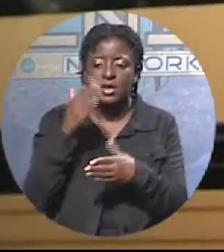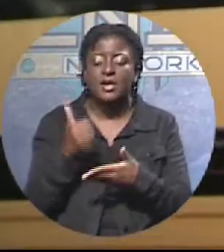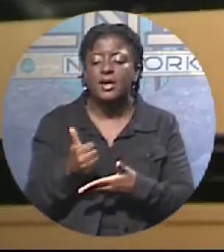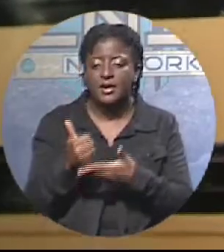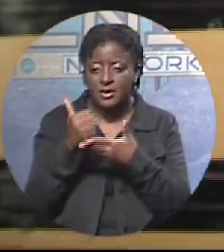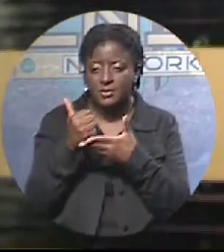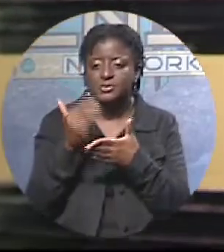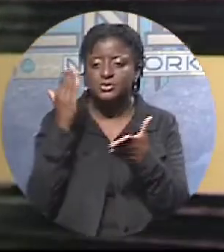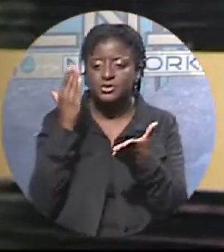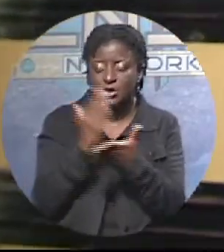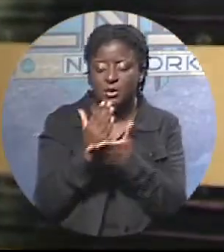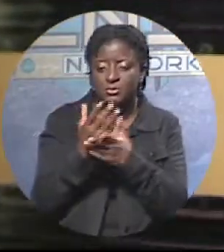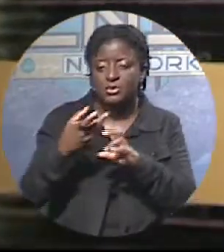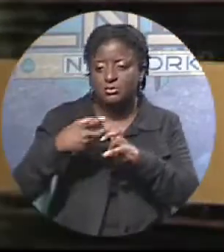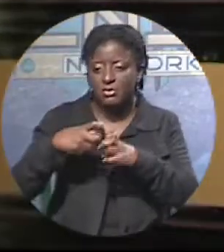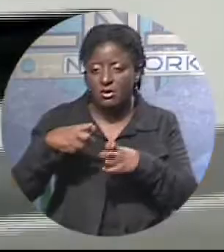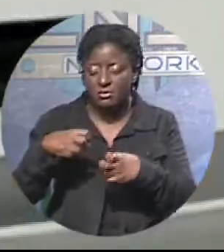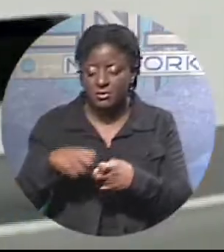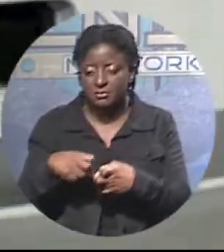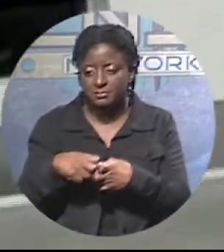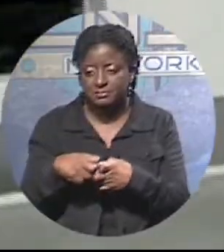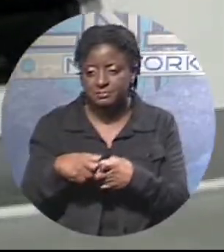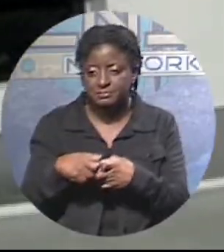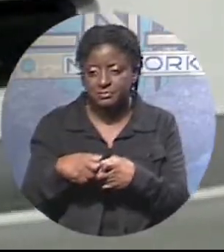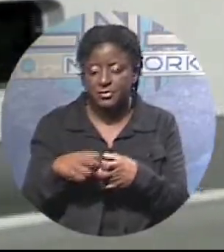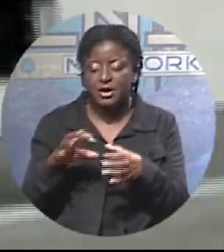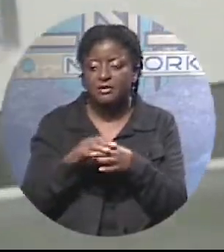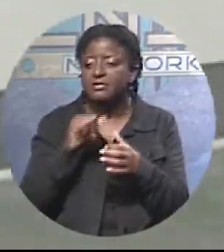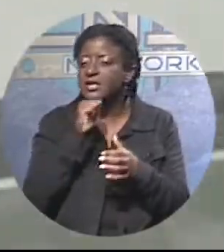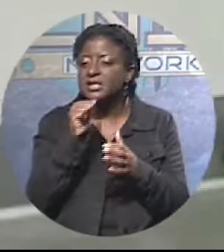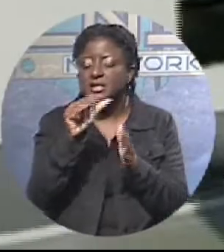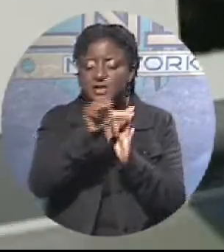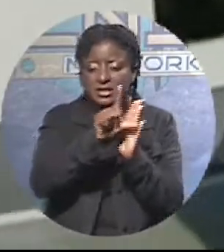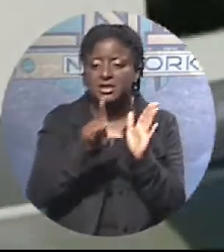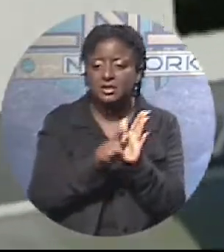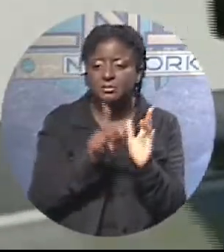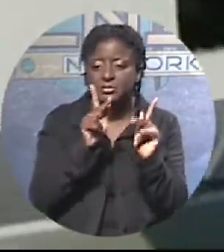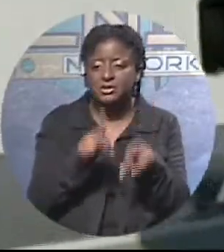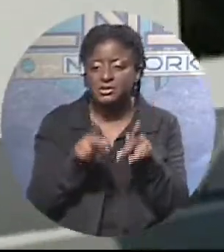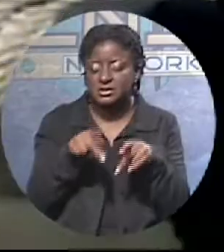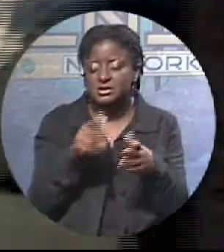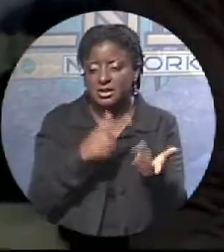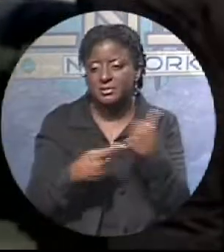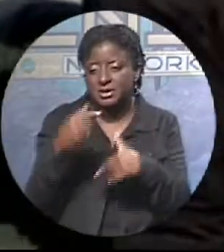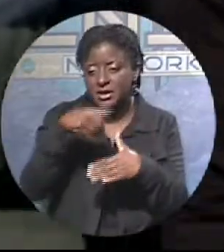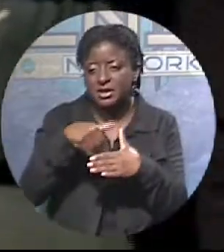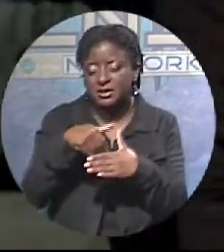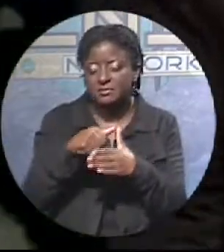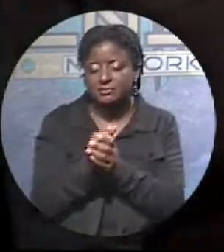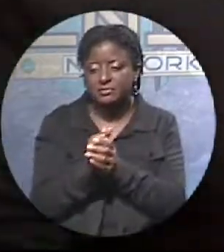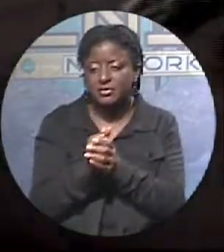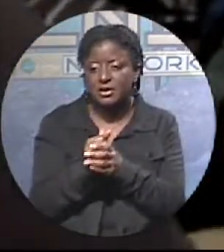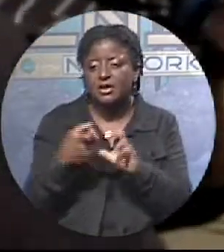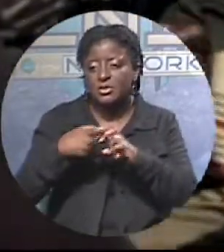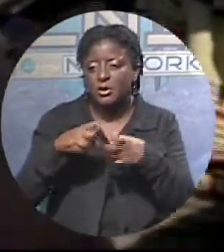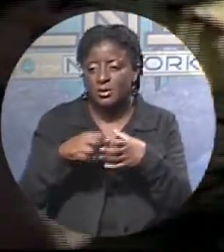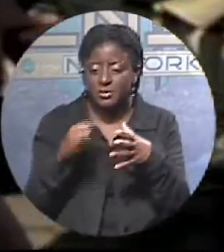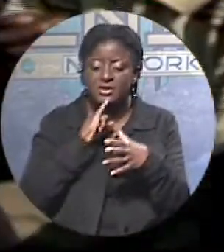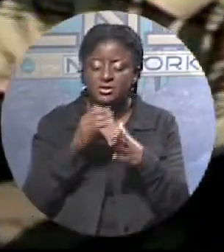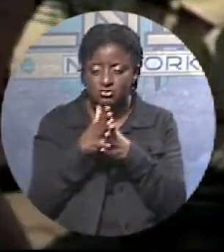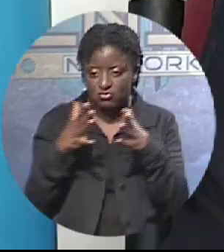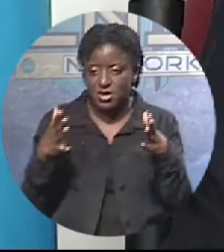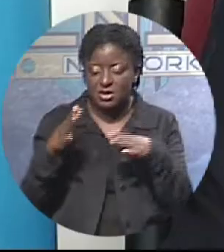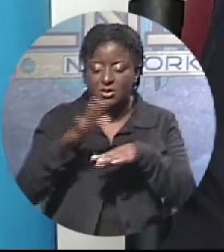problem that has plagued the country for years. He admitted that the problem is even greater on islands of Abaco, Eleuthera, and